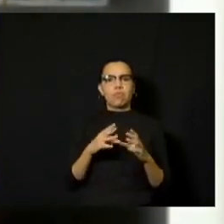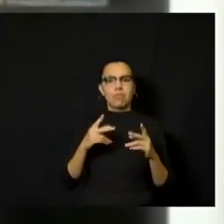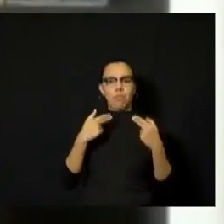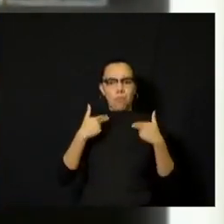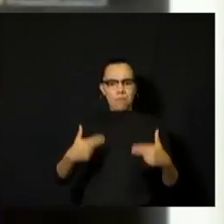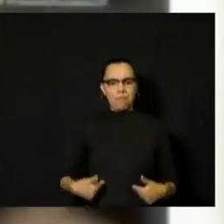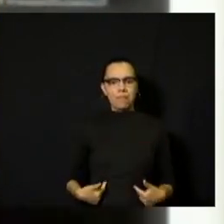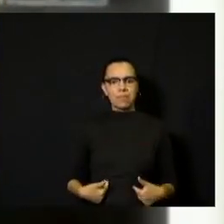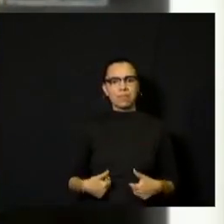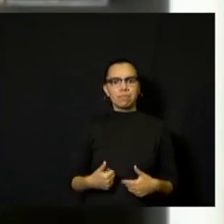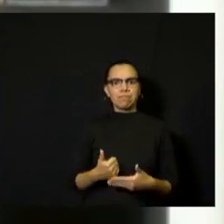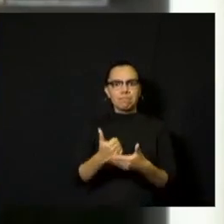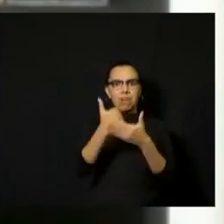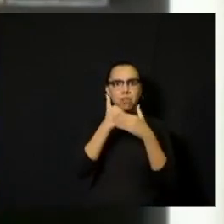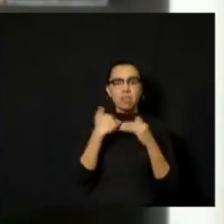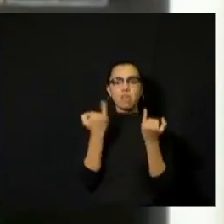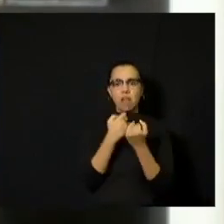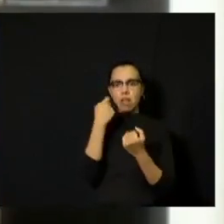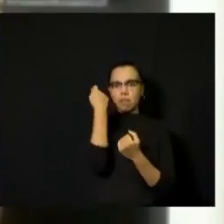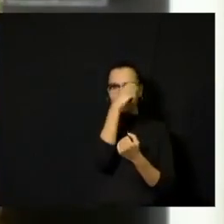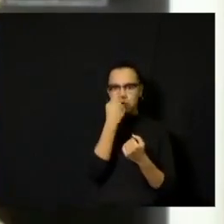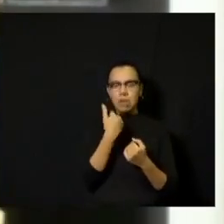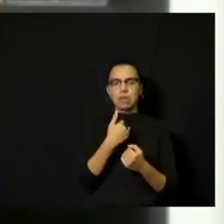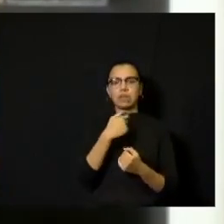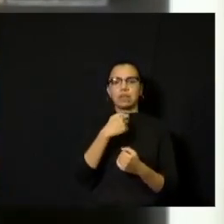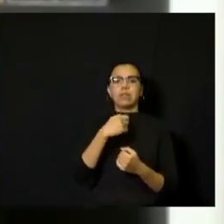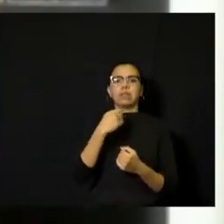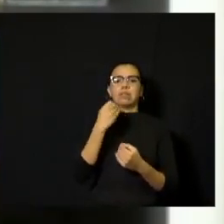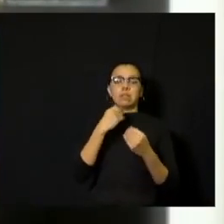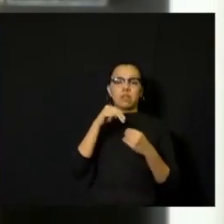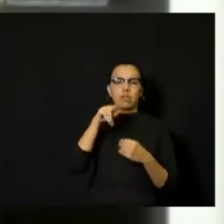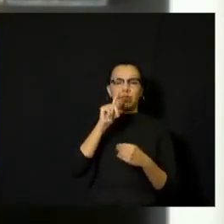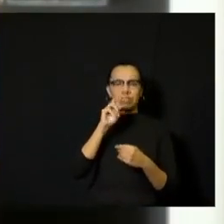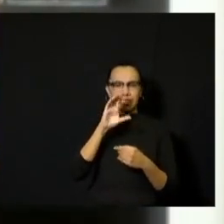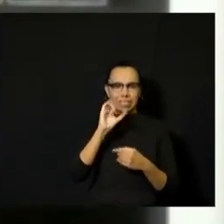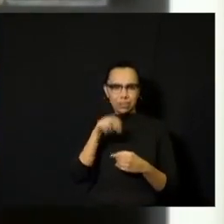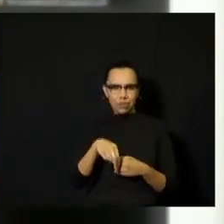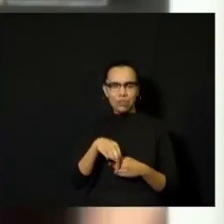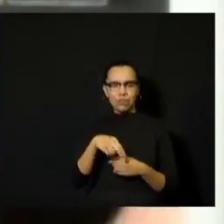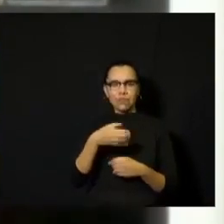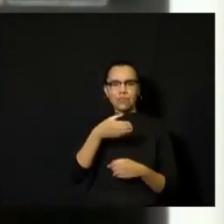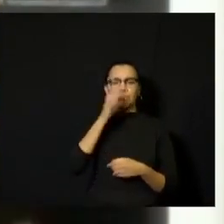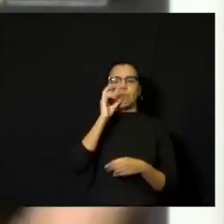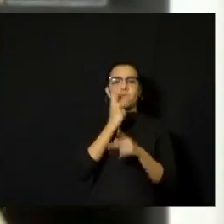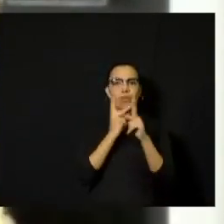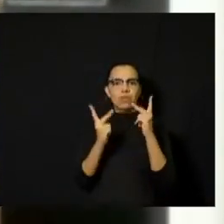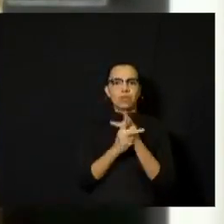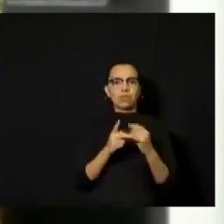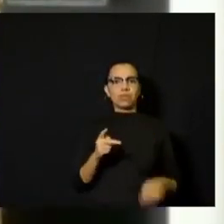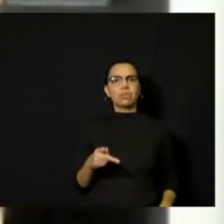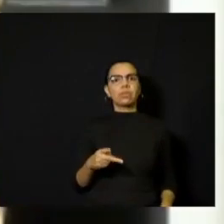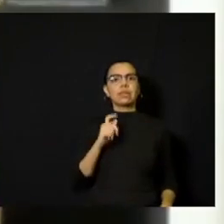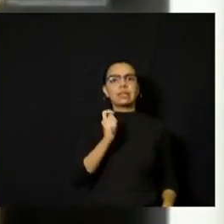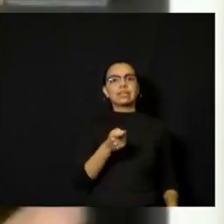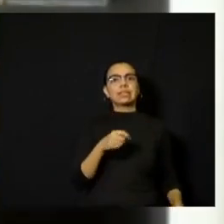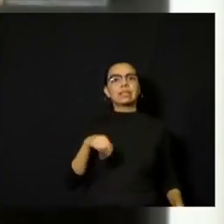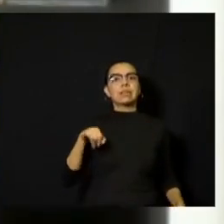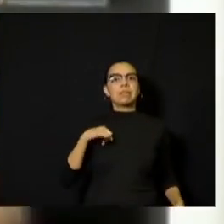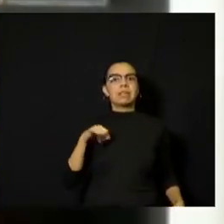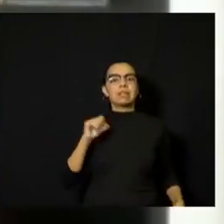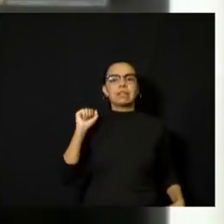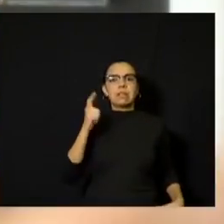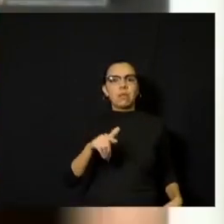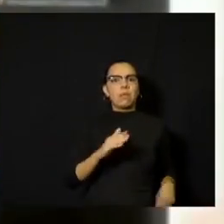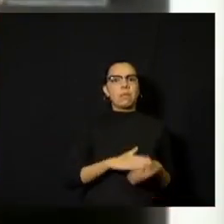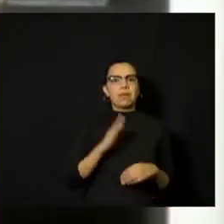What you achieve in cosmetic as well as nutrition, what you achieve in a human's life. I love it.